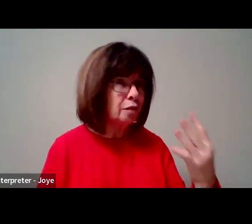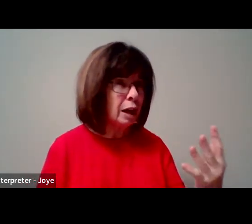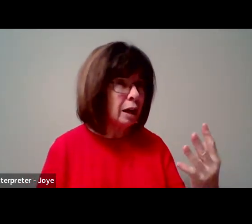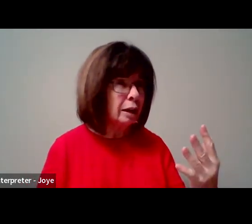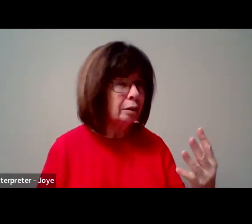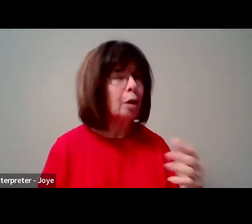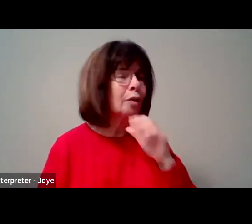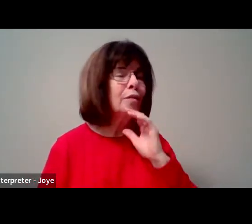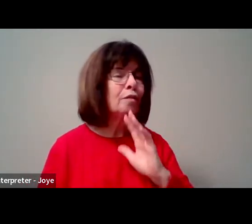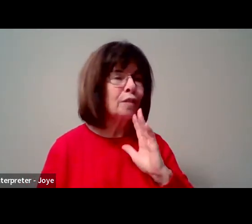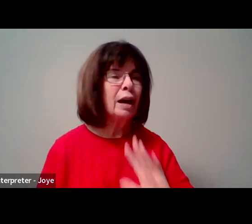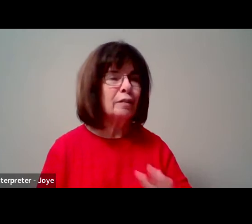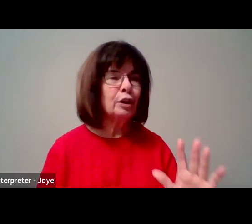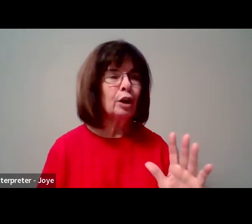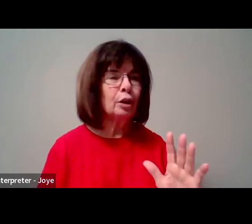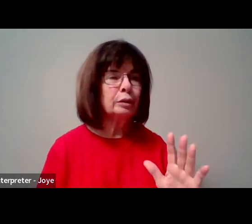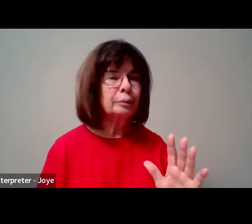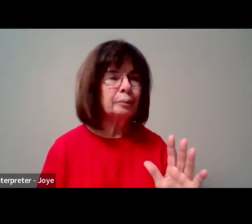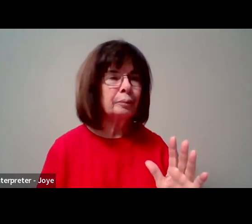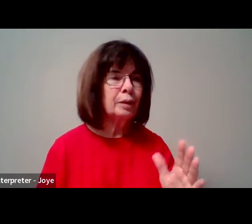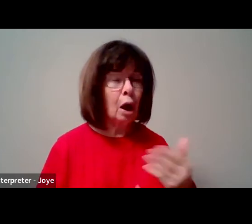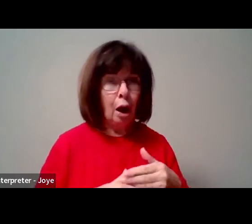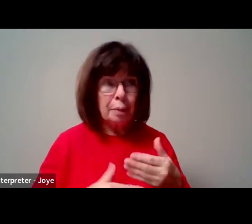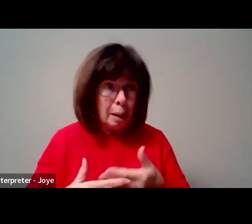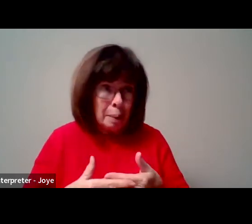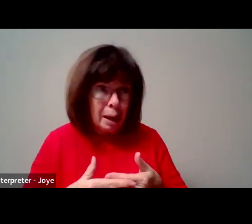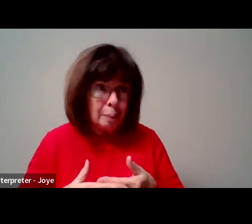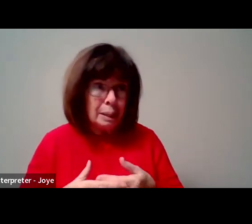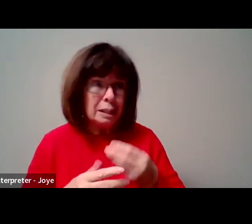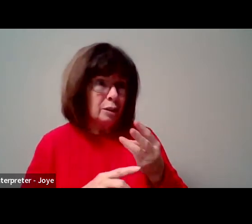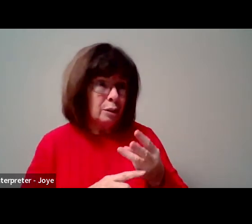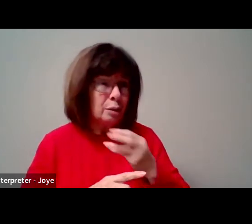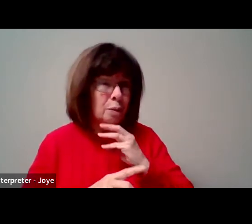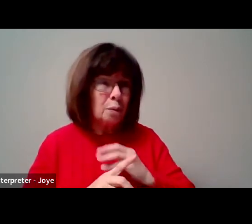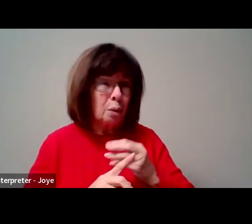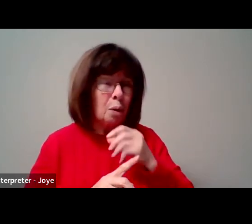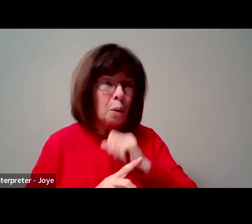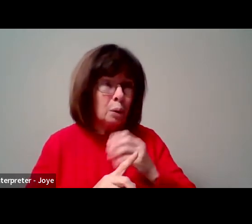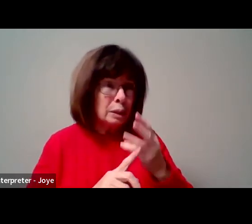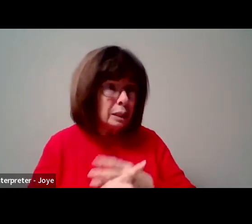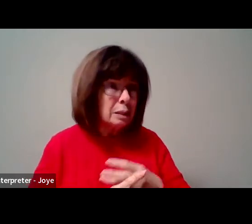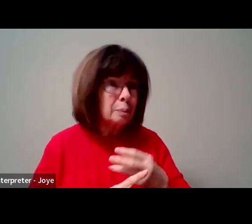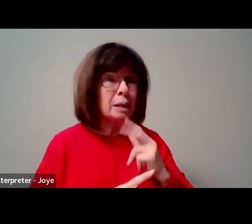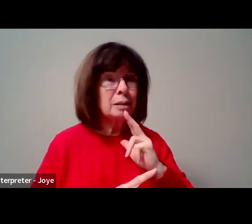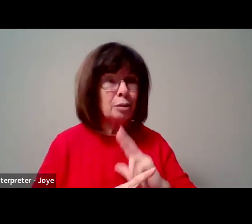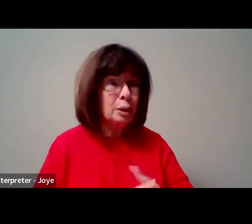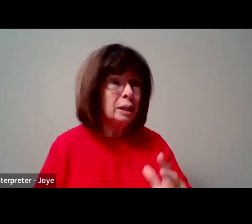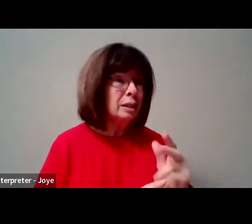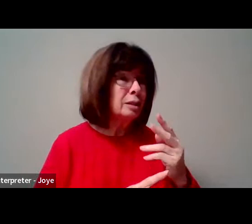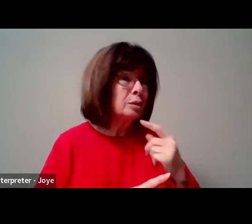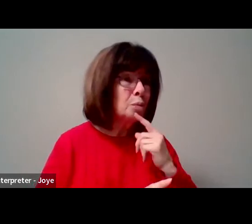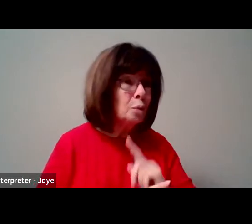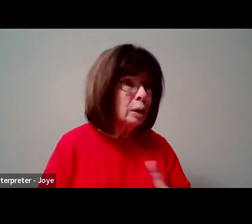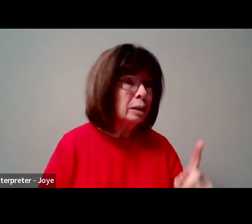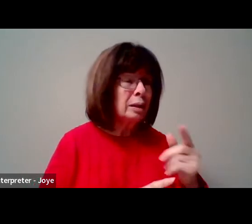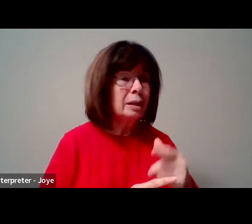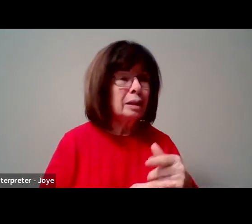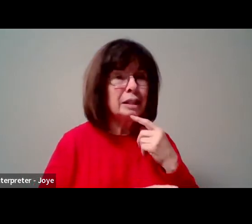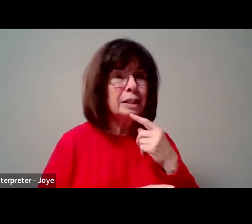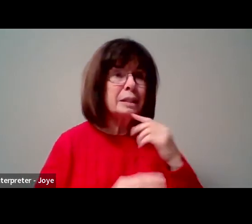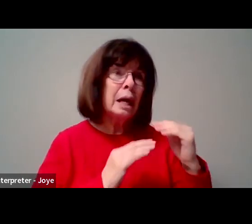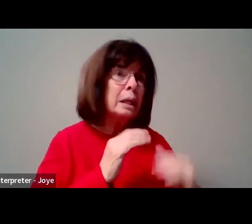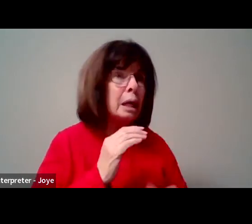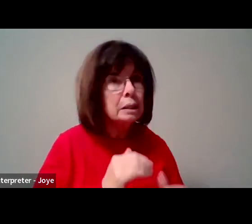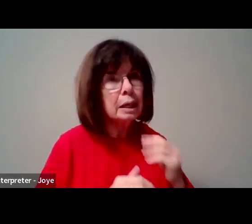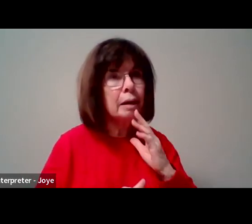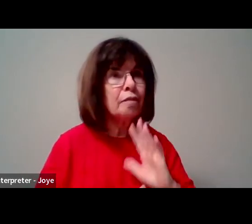5-year-old folks? Are they babies? Are they 6 months? Are they a year? Are they 3 years? It's all we're getting is less than 5 and then